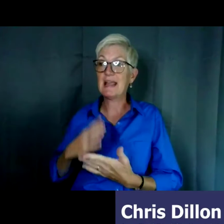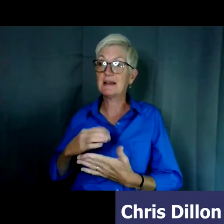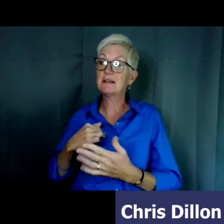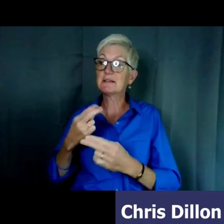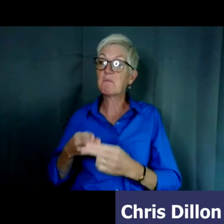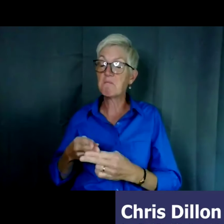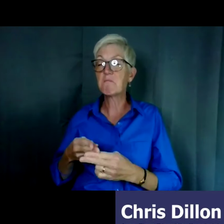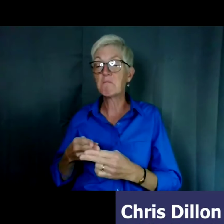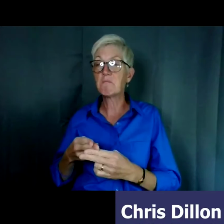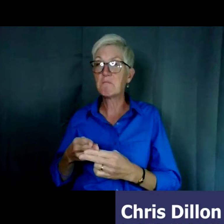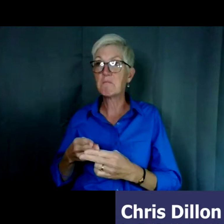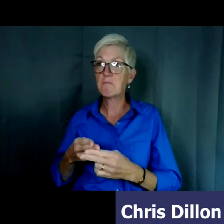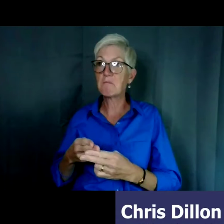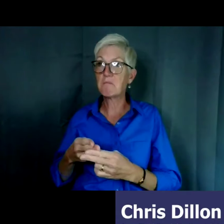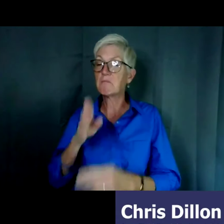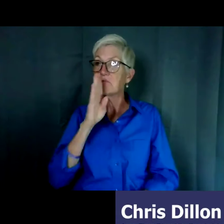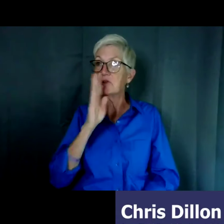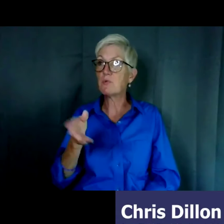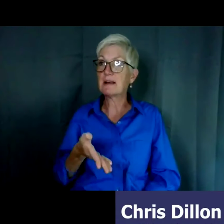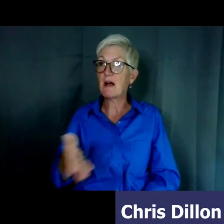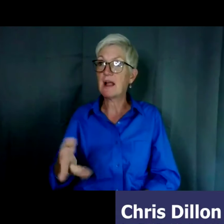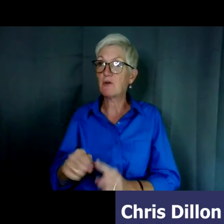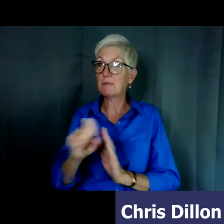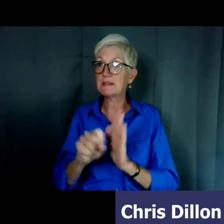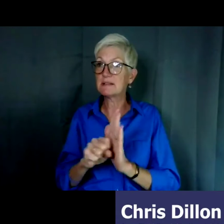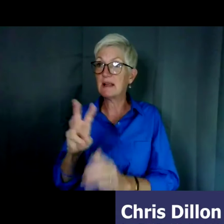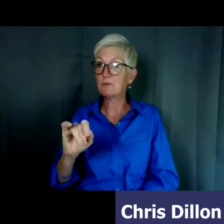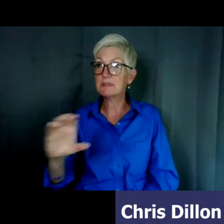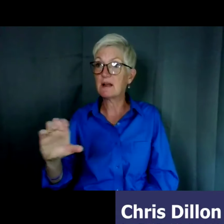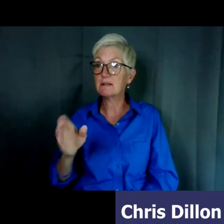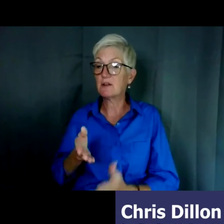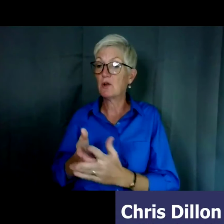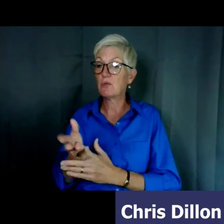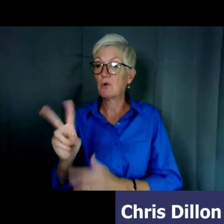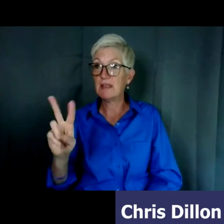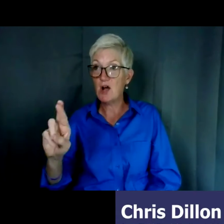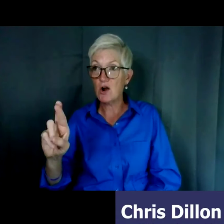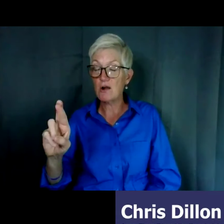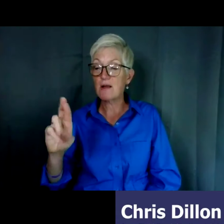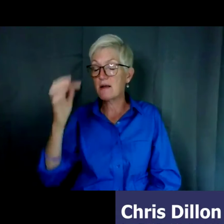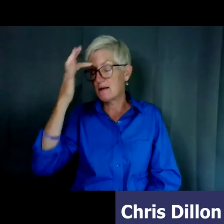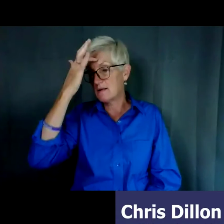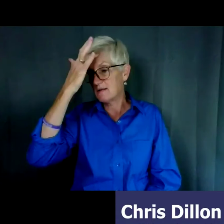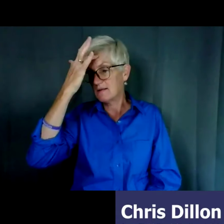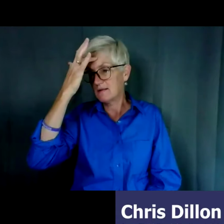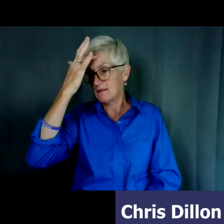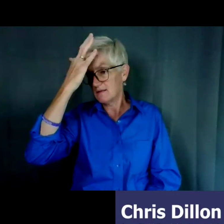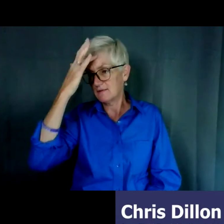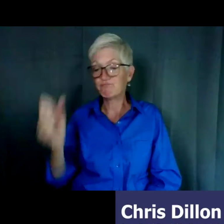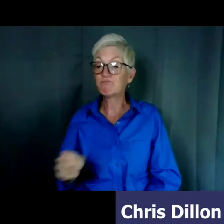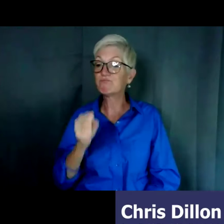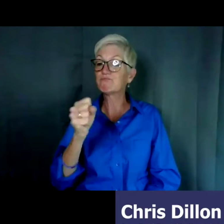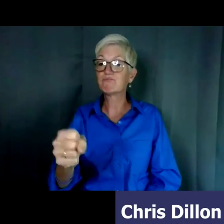that are being considered as direct hire from the state of Wisconsin, Voc Rehab, and put them in